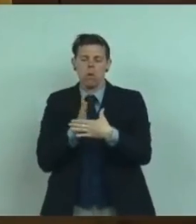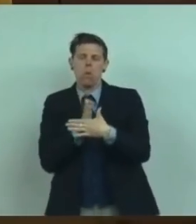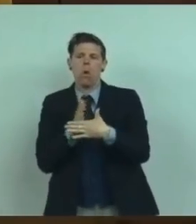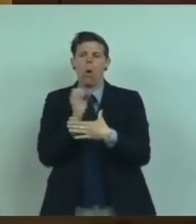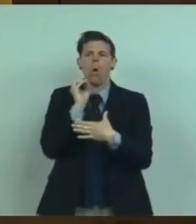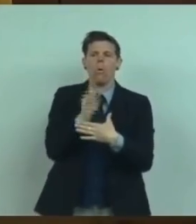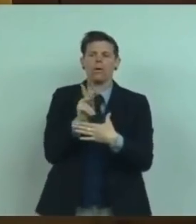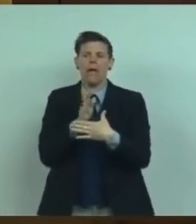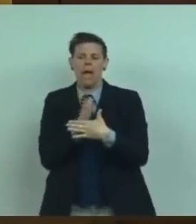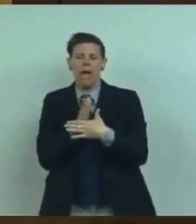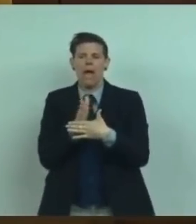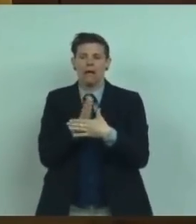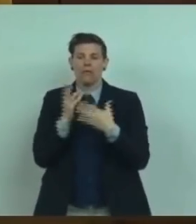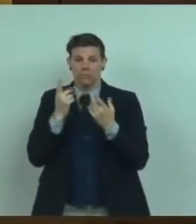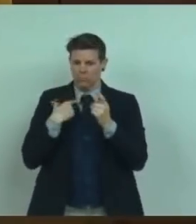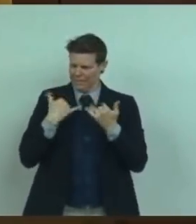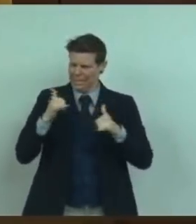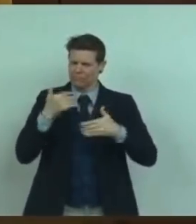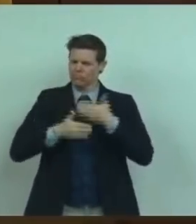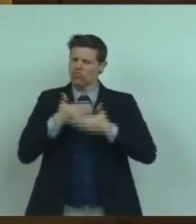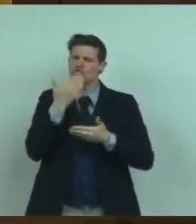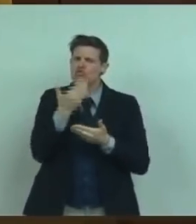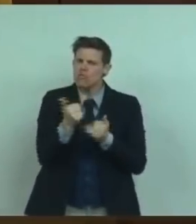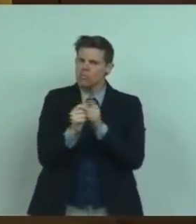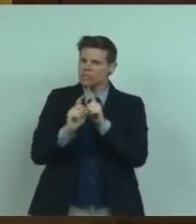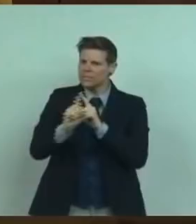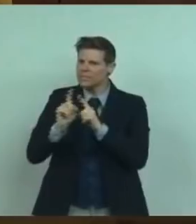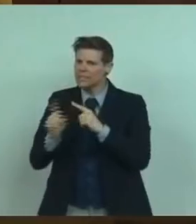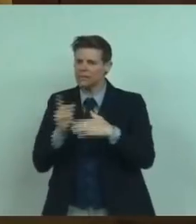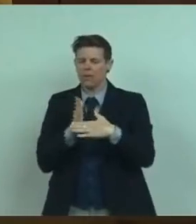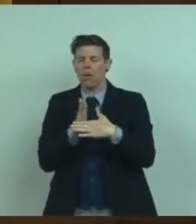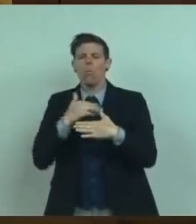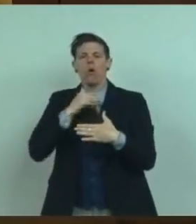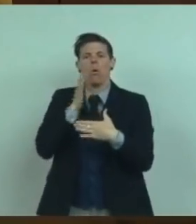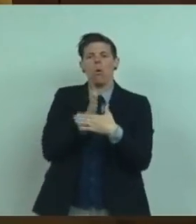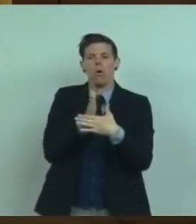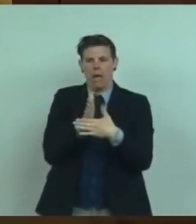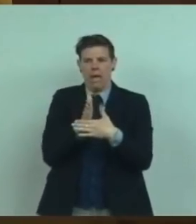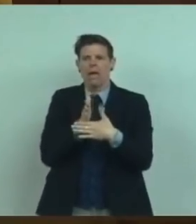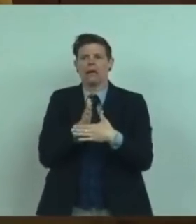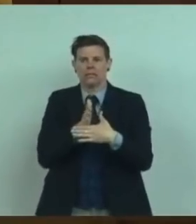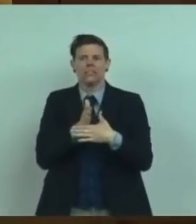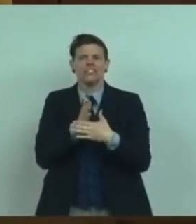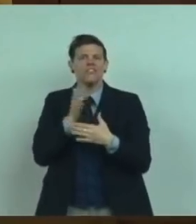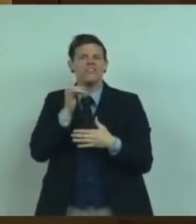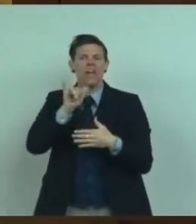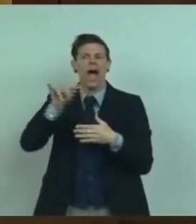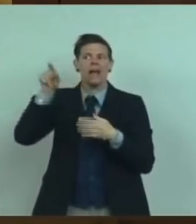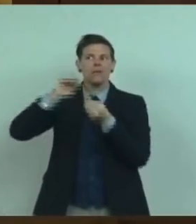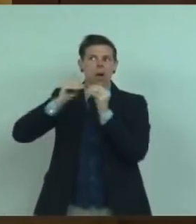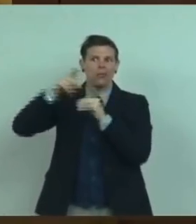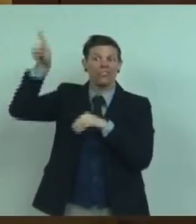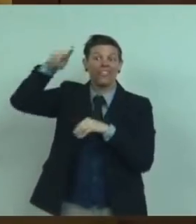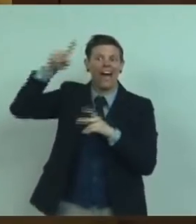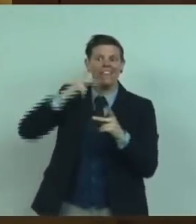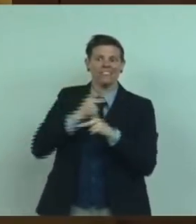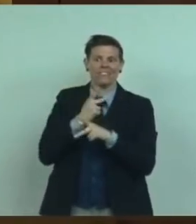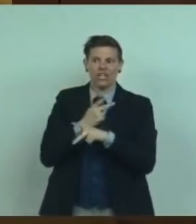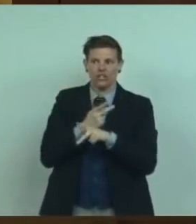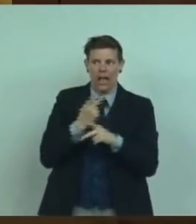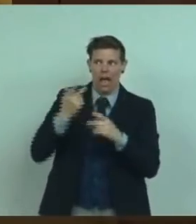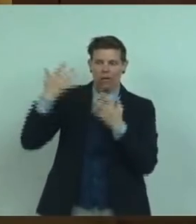use that number as our benchmark to figure out what we're going to need. And so to that end, right, I'm going to